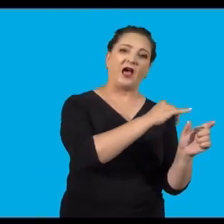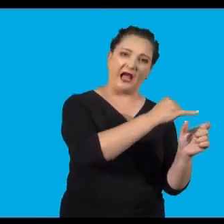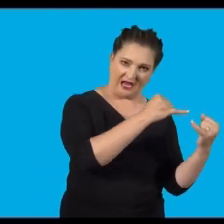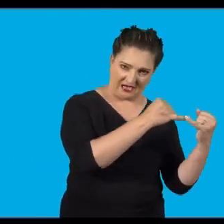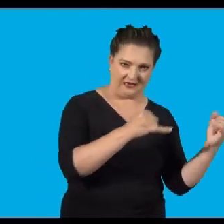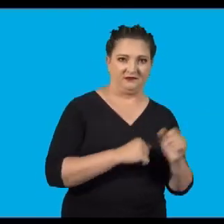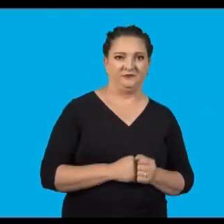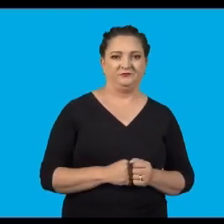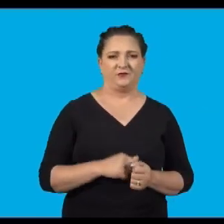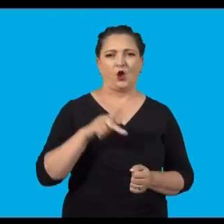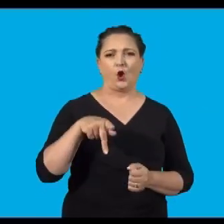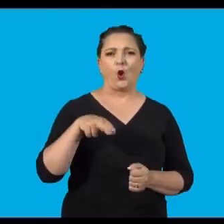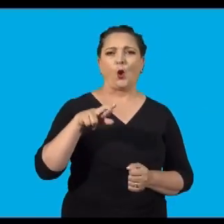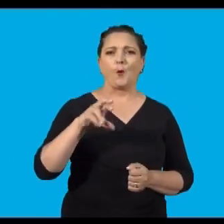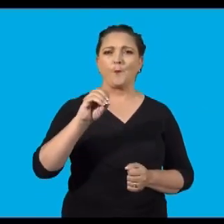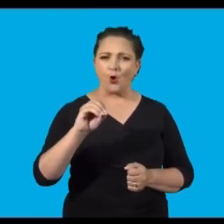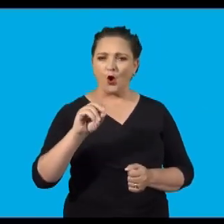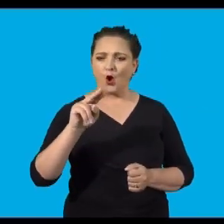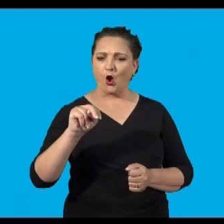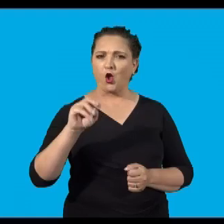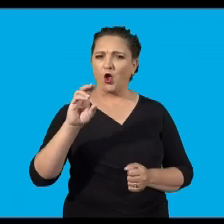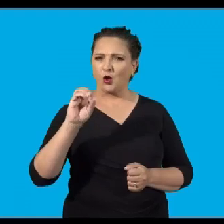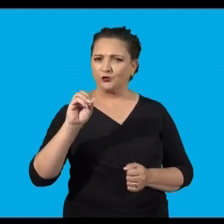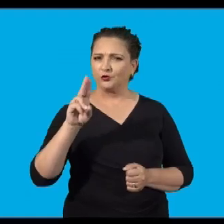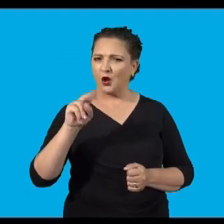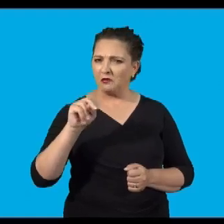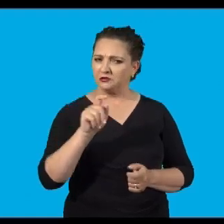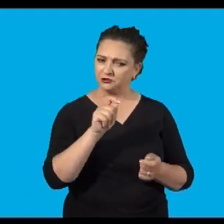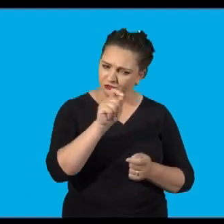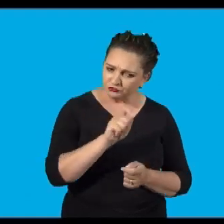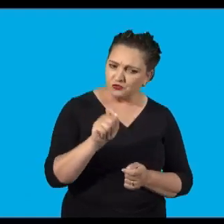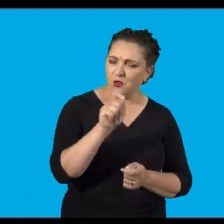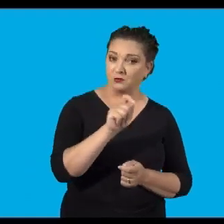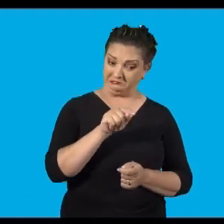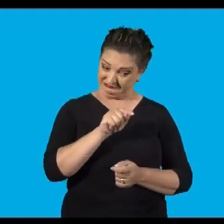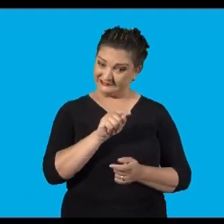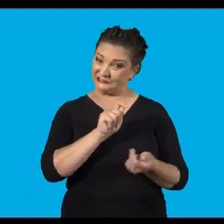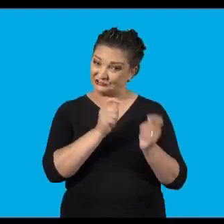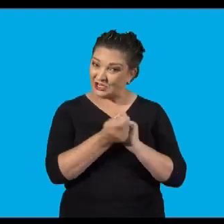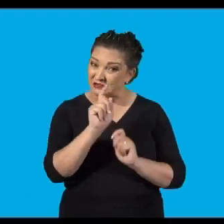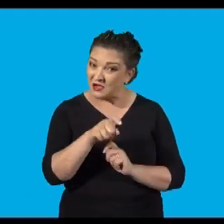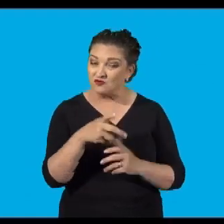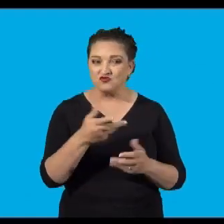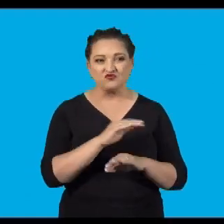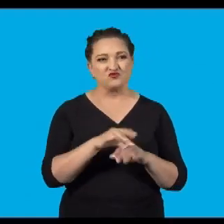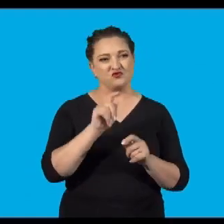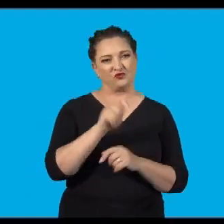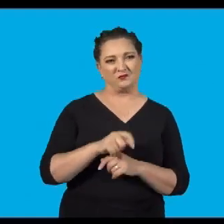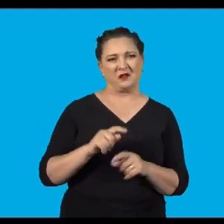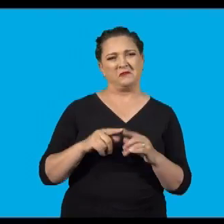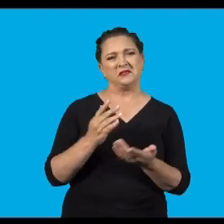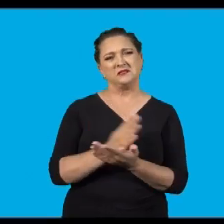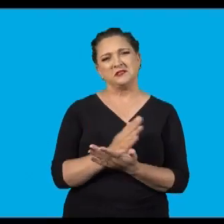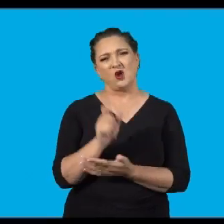your sentence. Circle the pronoun. Does it have to change? All right, you need to determine that. Circle